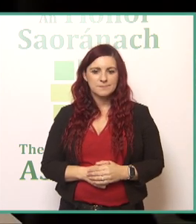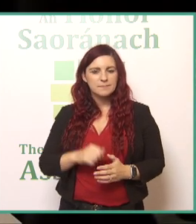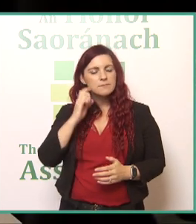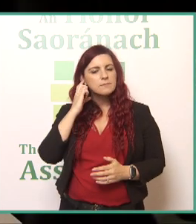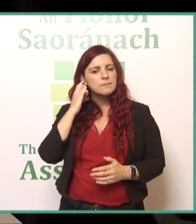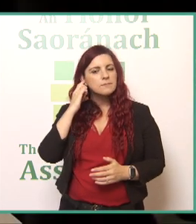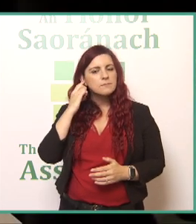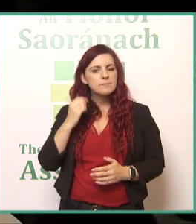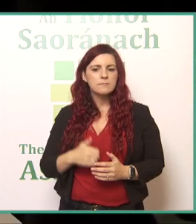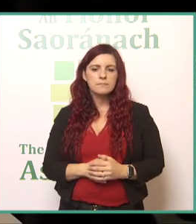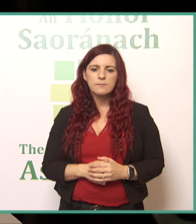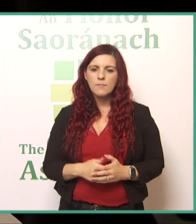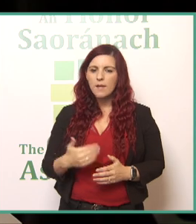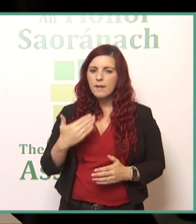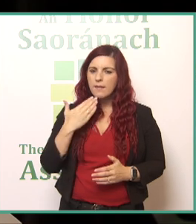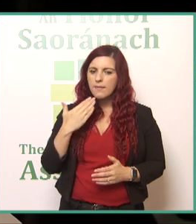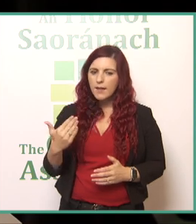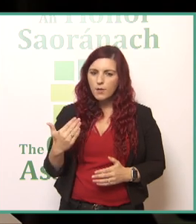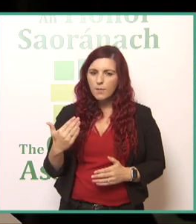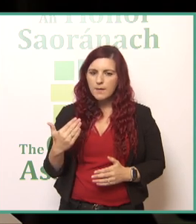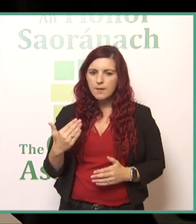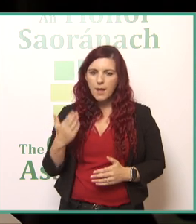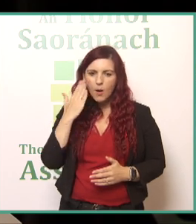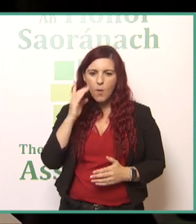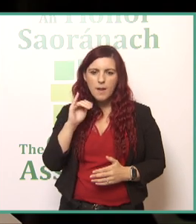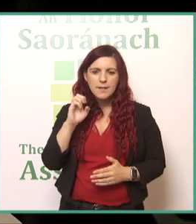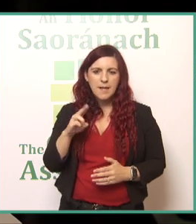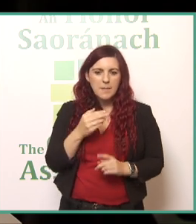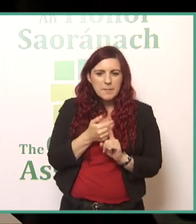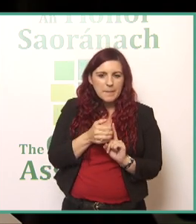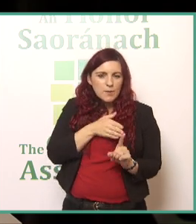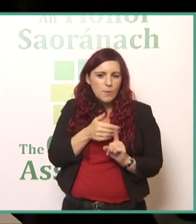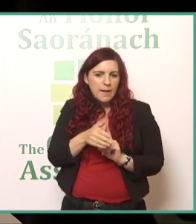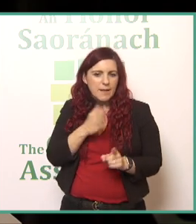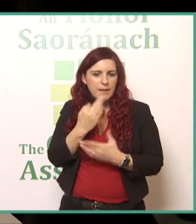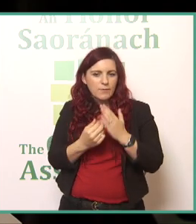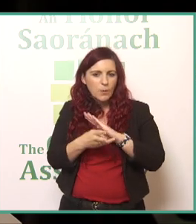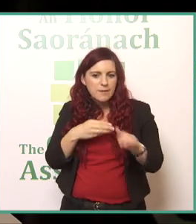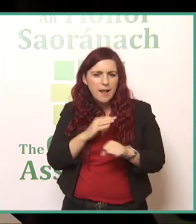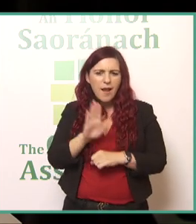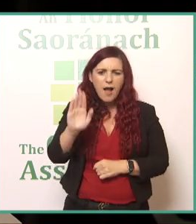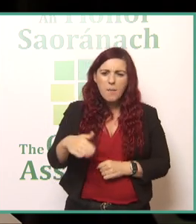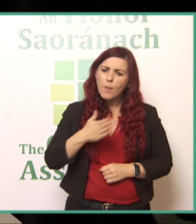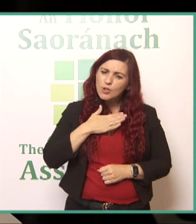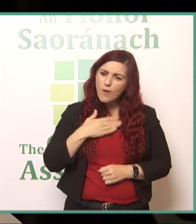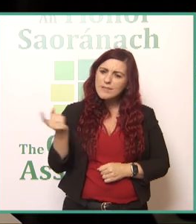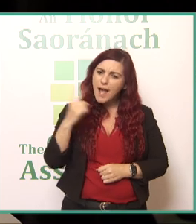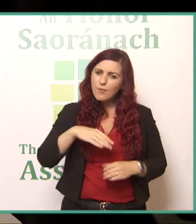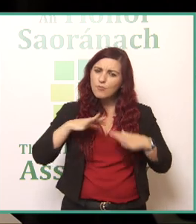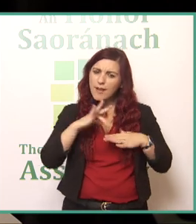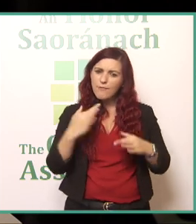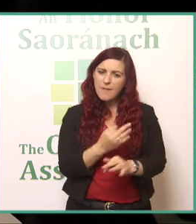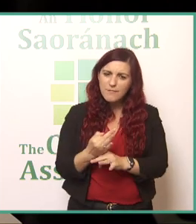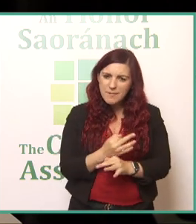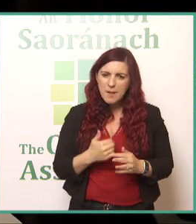Thank you. And Tim was persuading me the last couple of weeks to come along. He said, wouldn't you love to have a break from the family? And I was like,